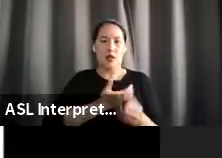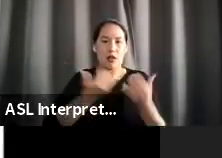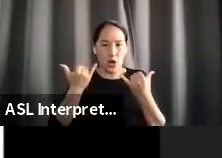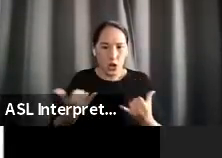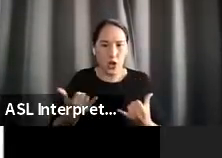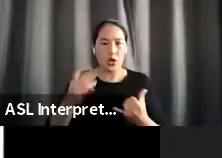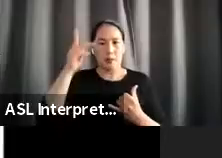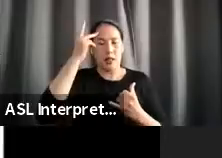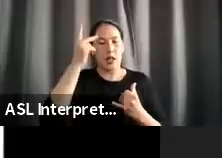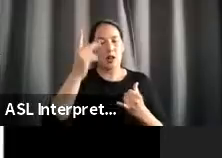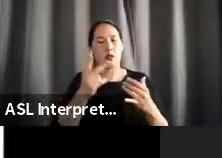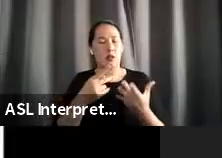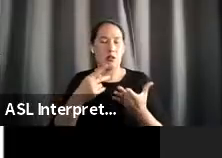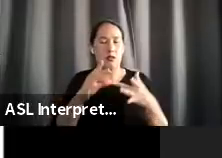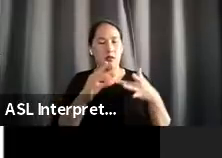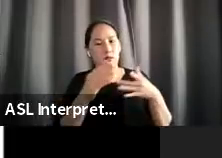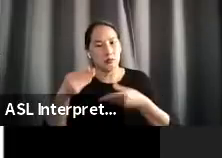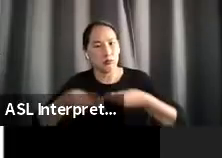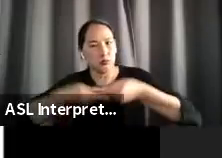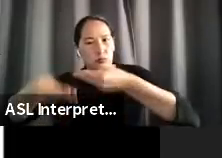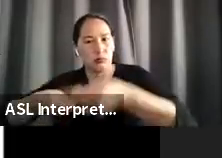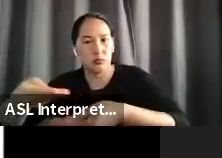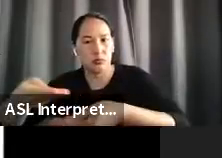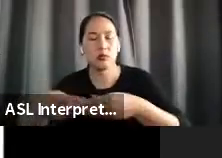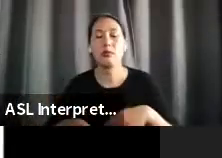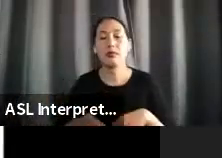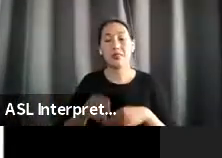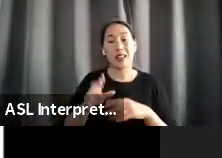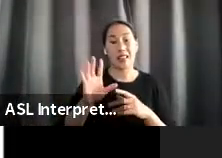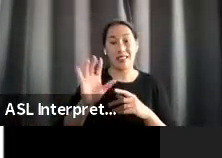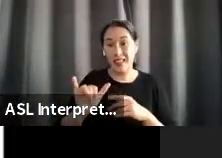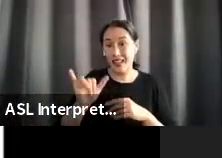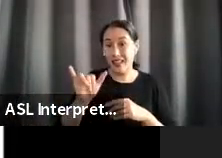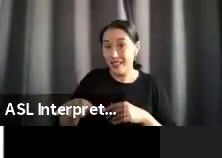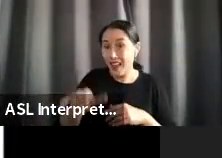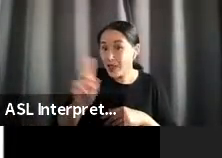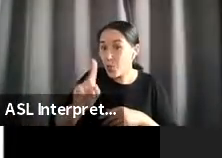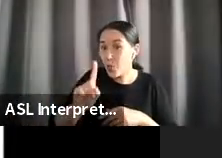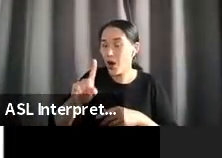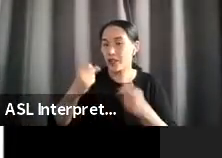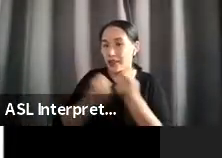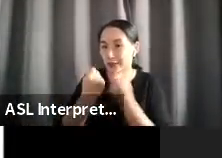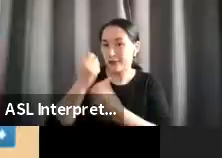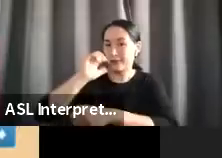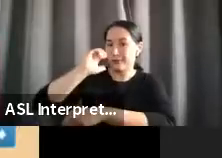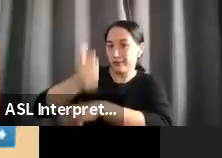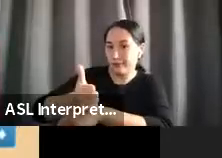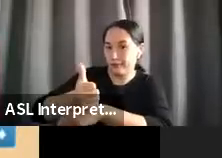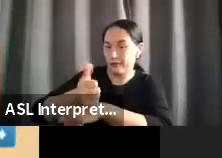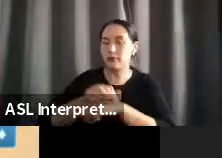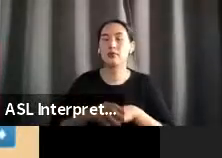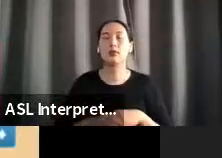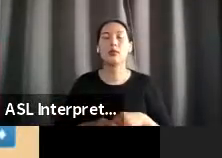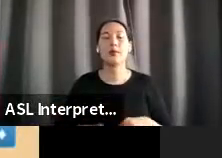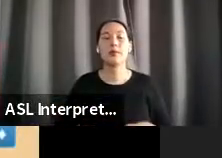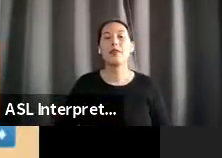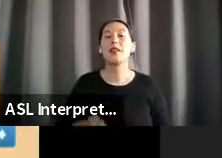discourses of racial violence and also of organizational infrastructures regarding how we combat it. So